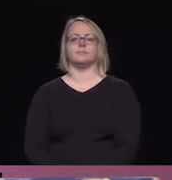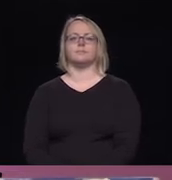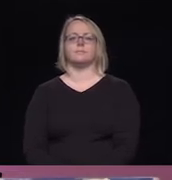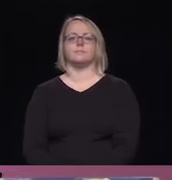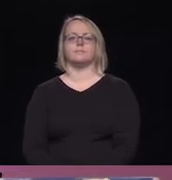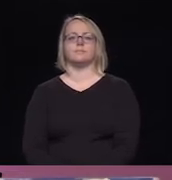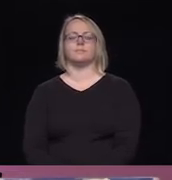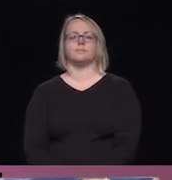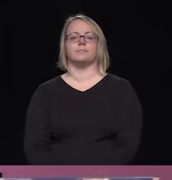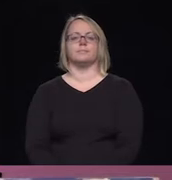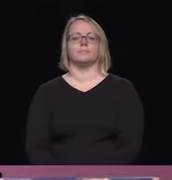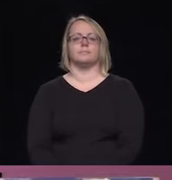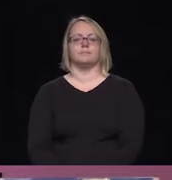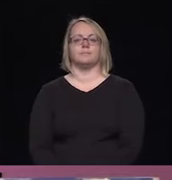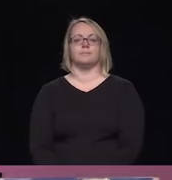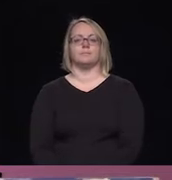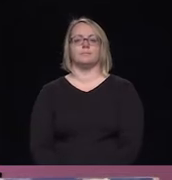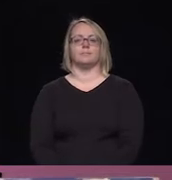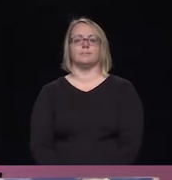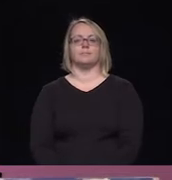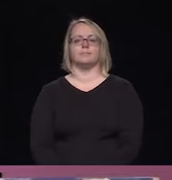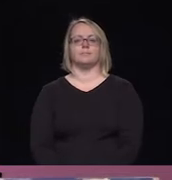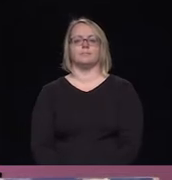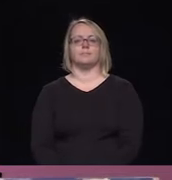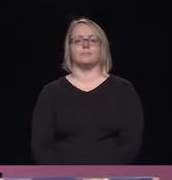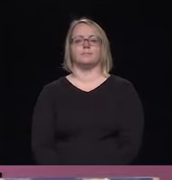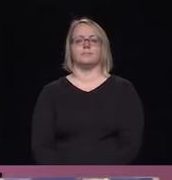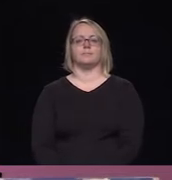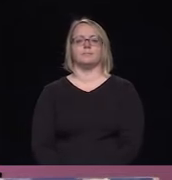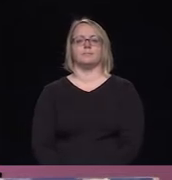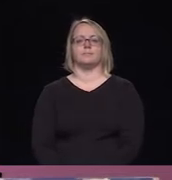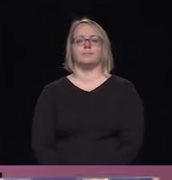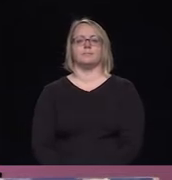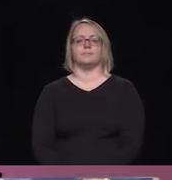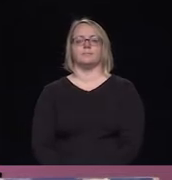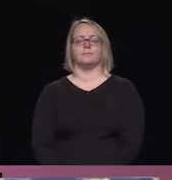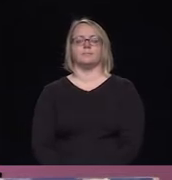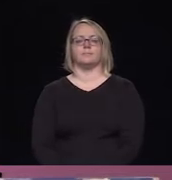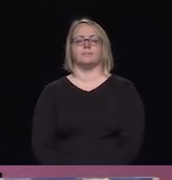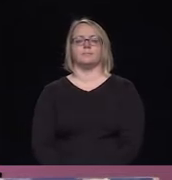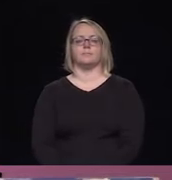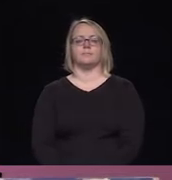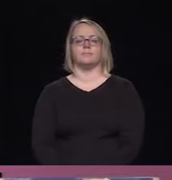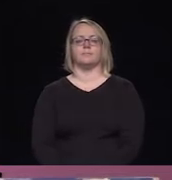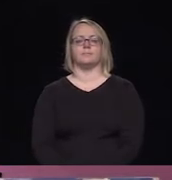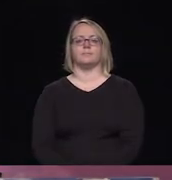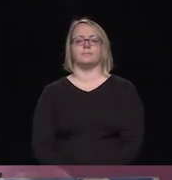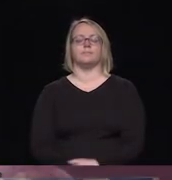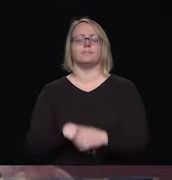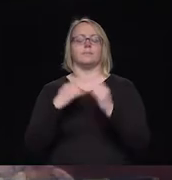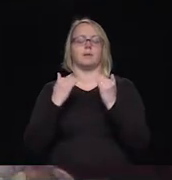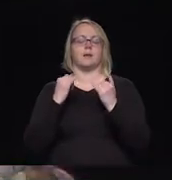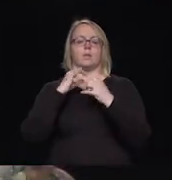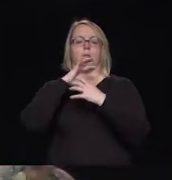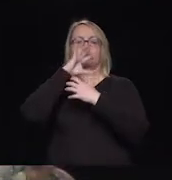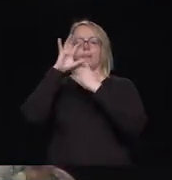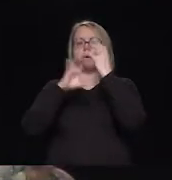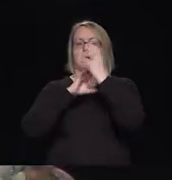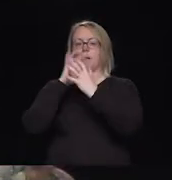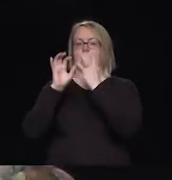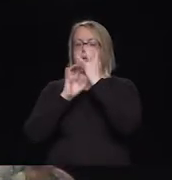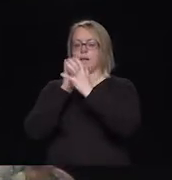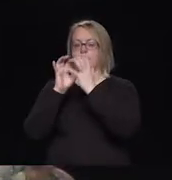together, you end up with green. So we're going to do a dip of yellow paint.